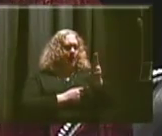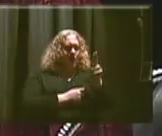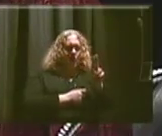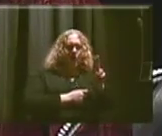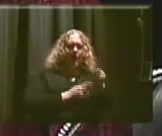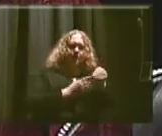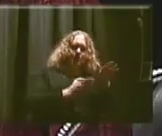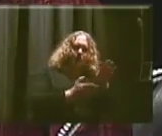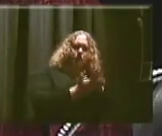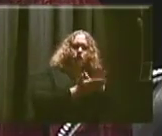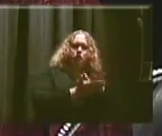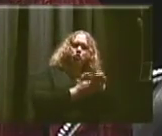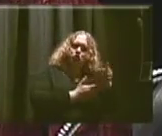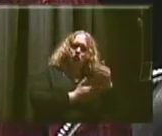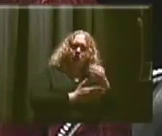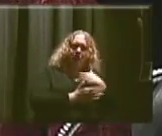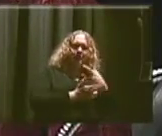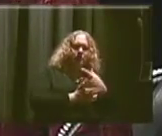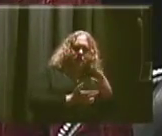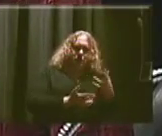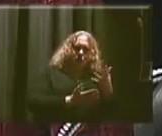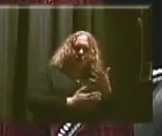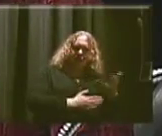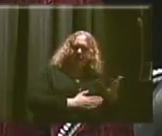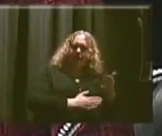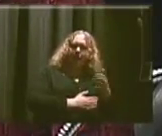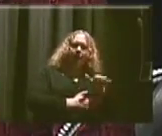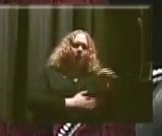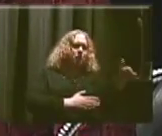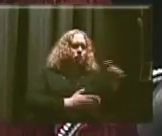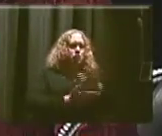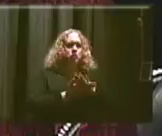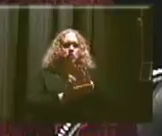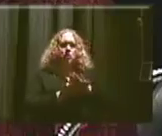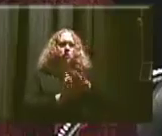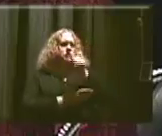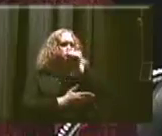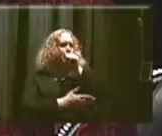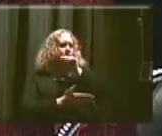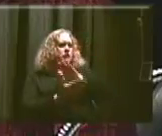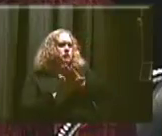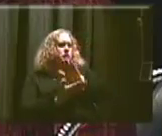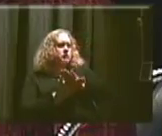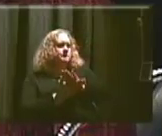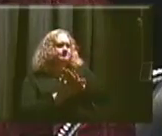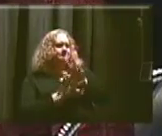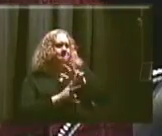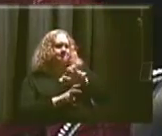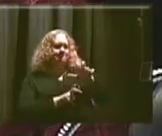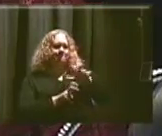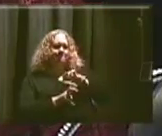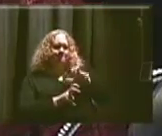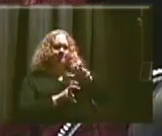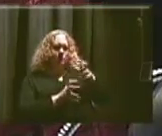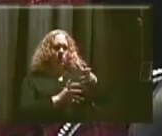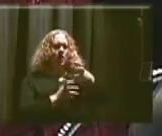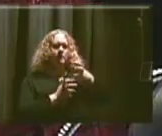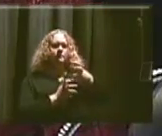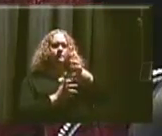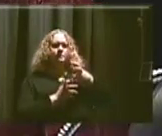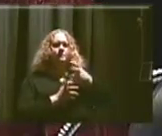You have resources here that other schools must be envious of, even private schools." While working